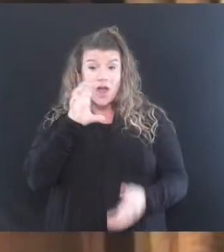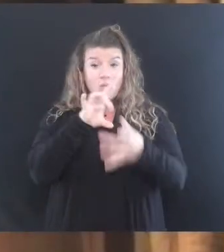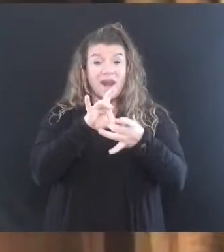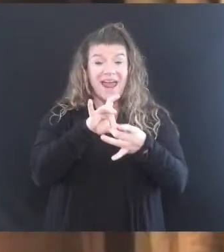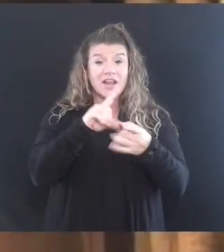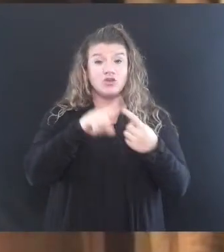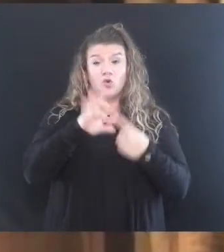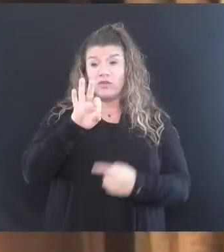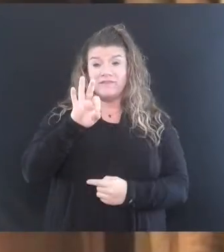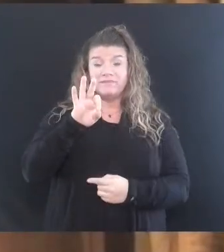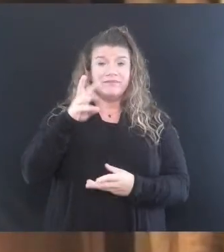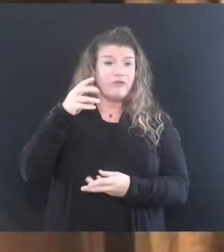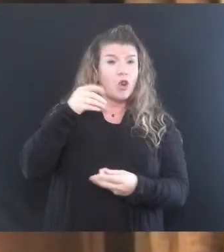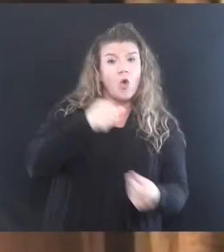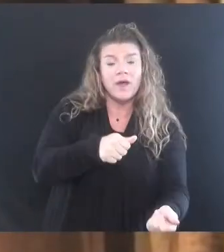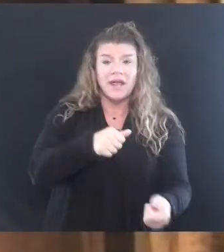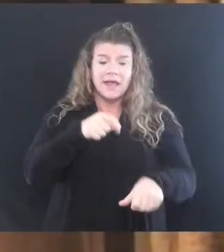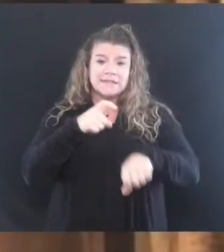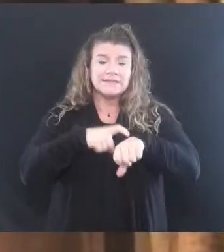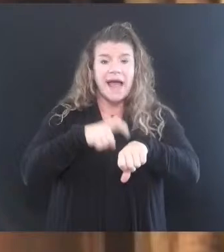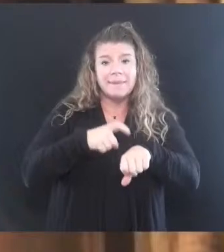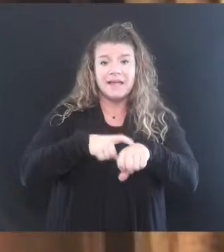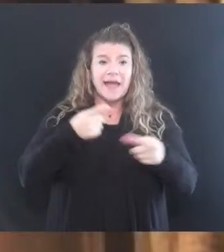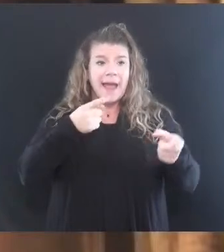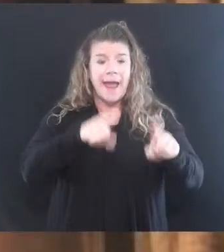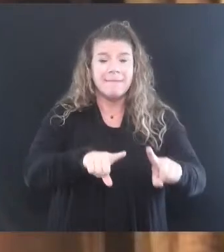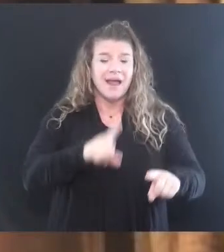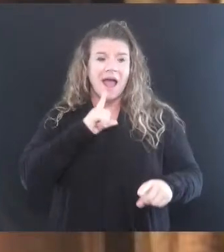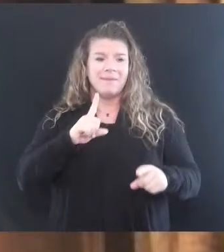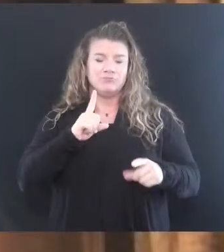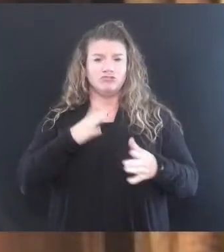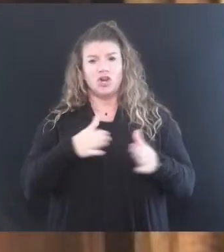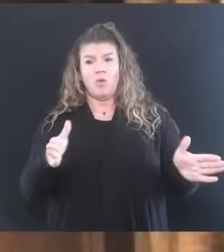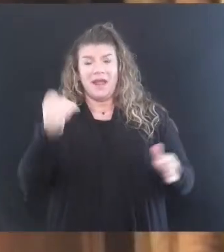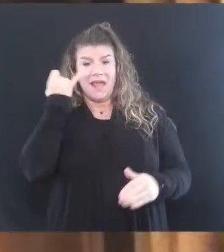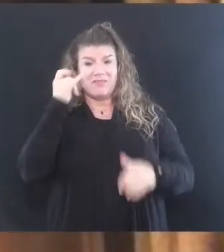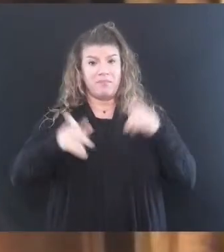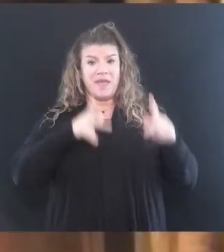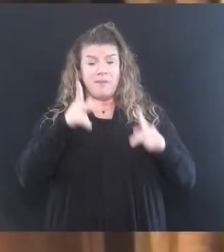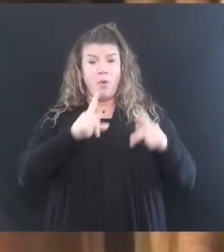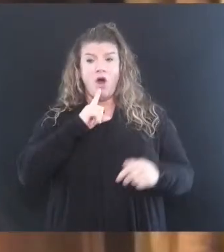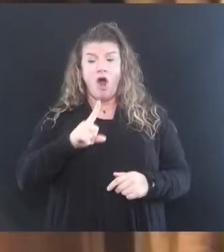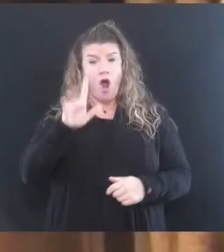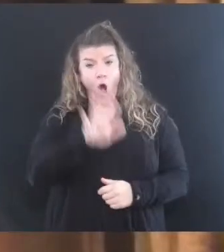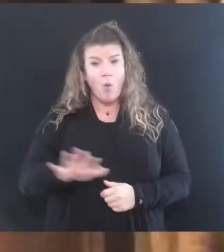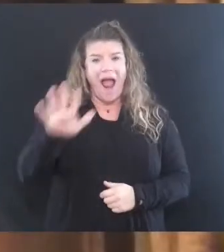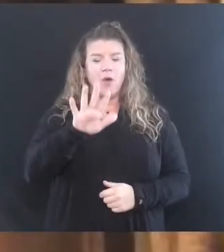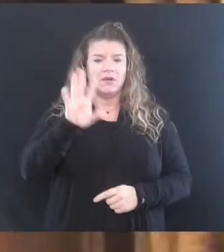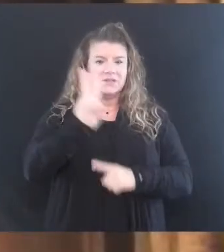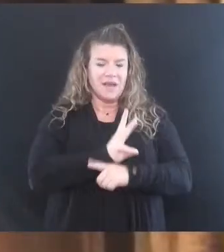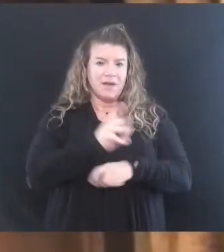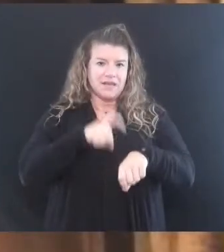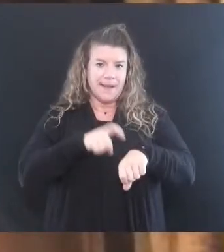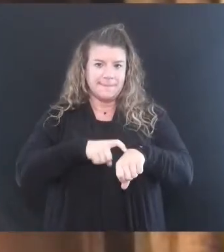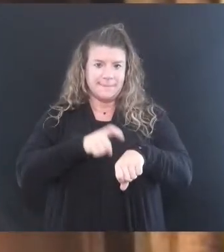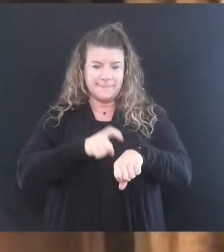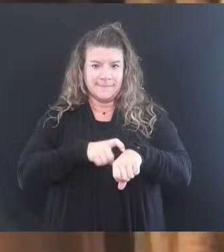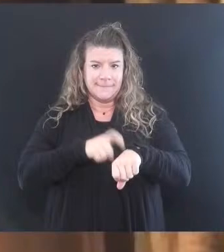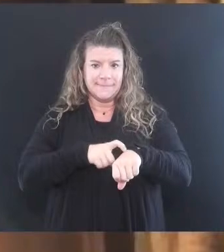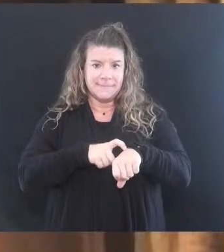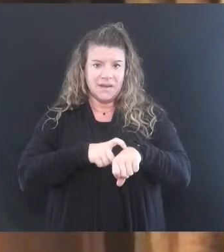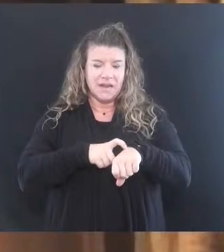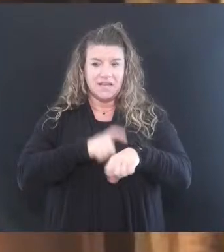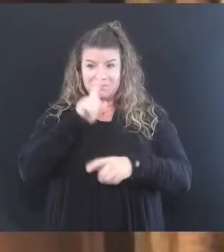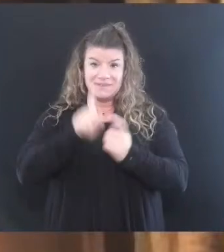the fluidity of the timing, I think generally if folks are, around that 6-month period of time,